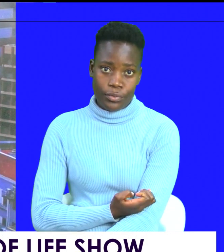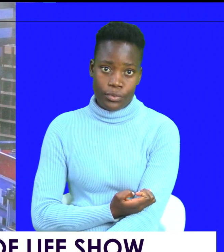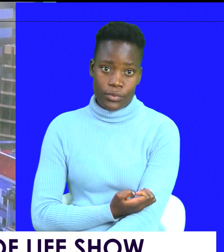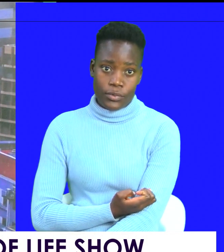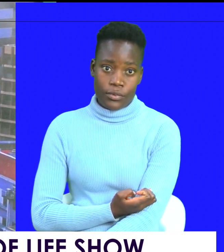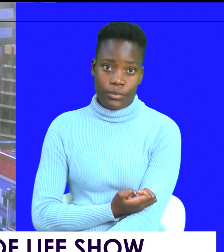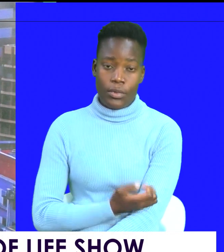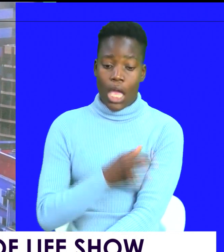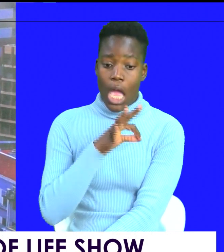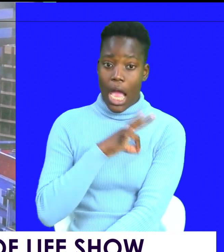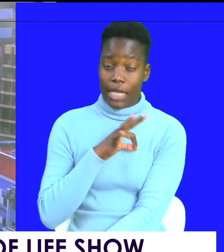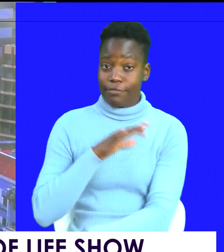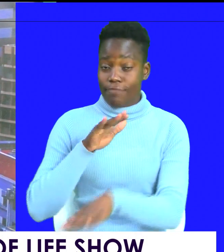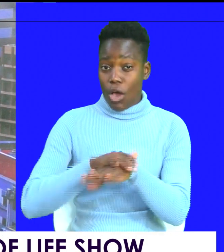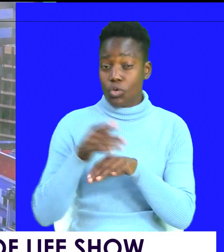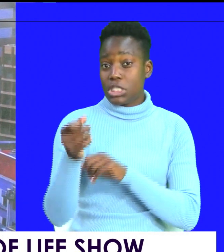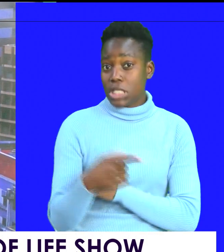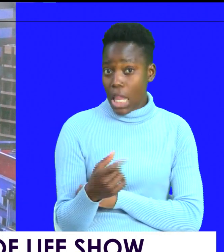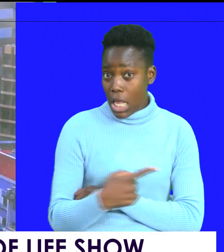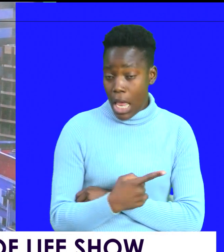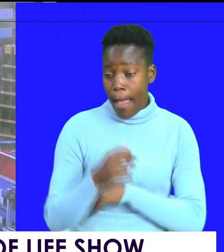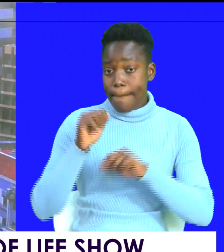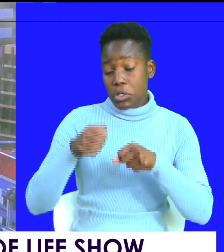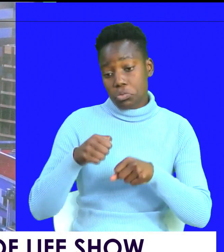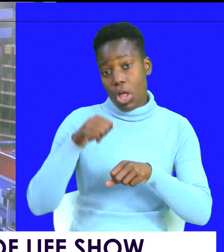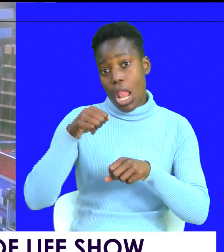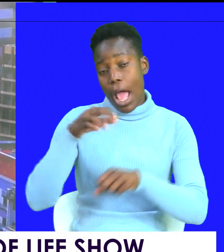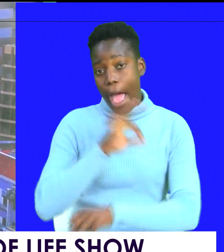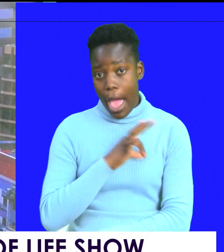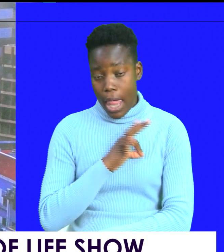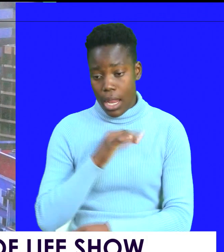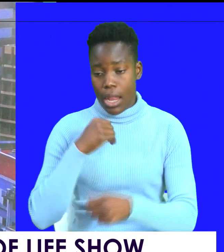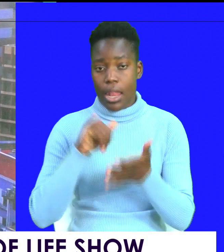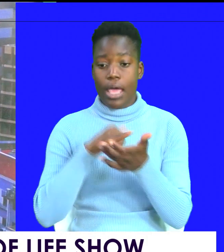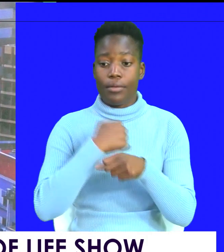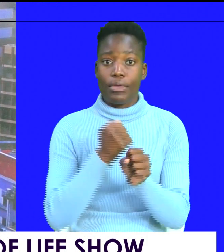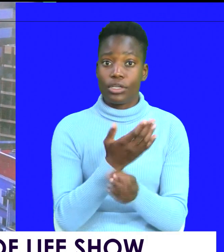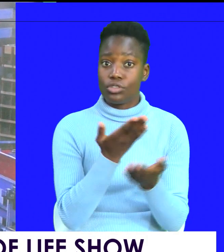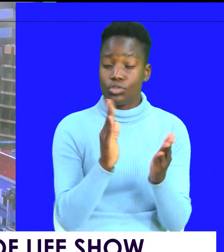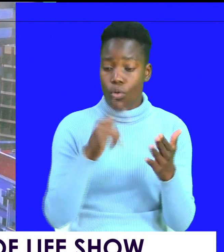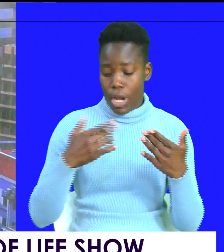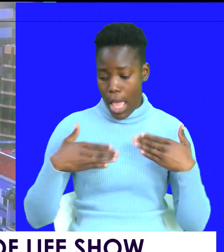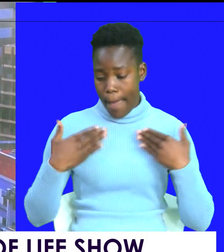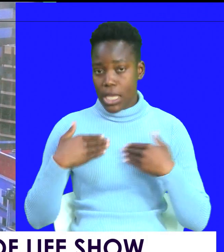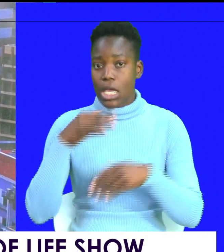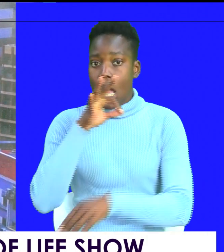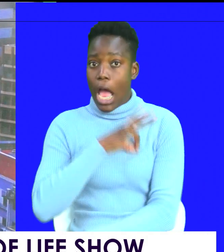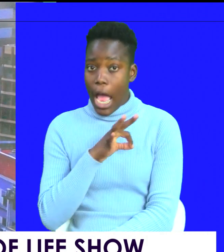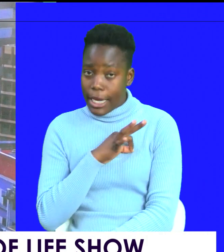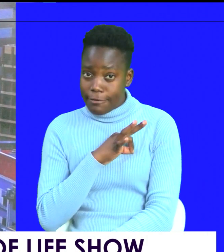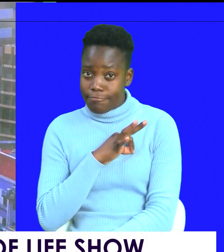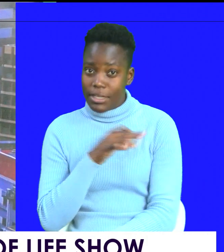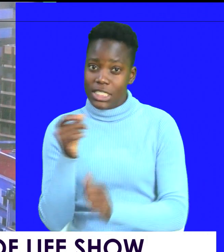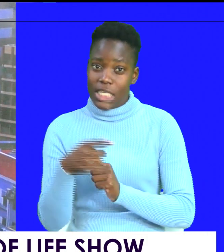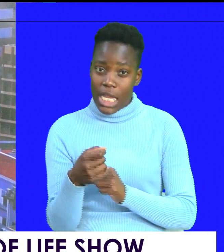Earning a decent living. You may earn a living, and that makes you happy. You may earn a living, and it makes